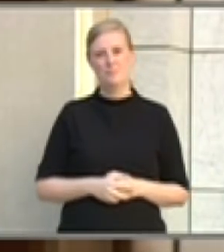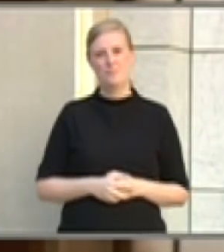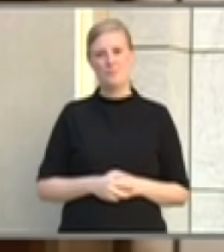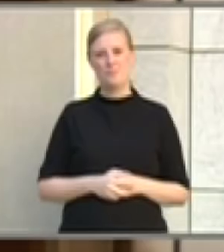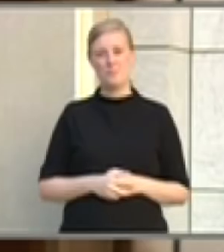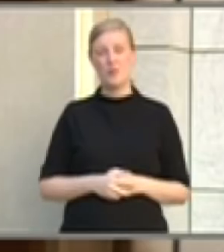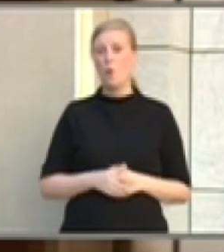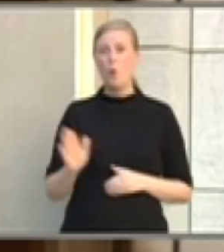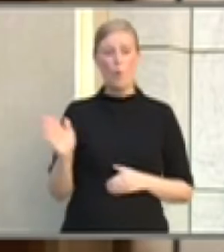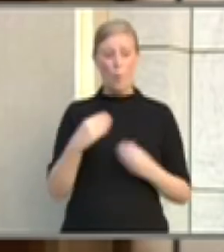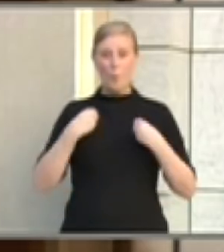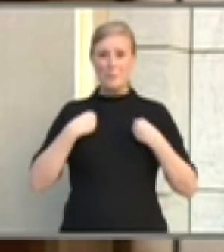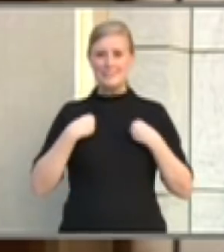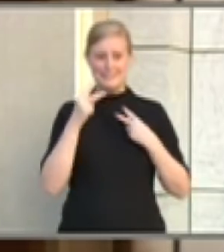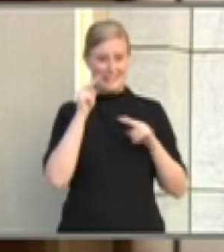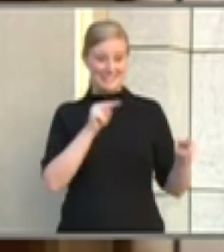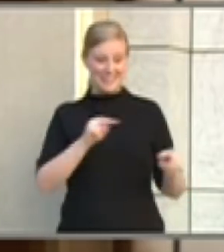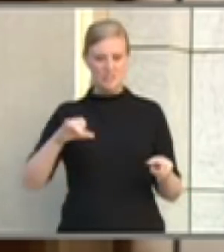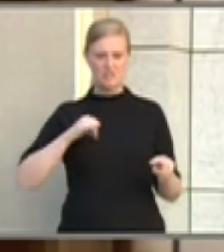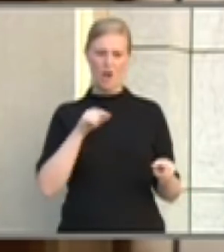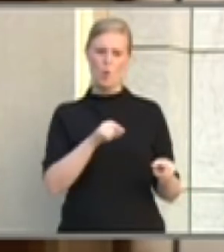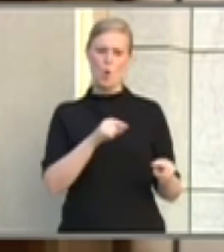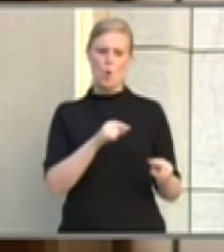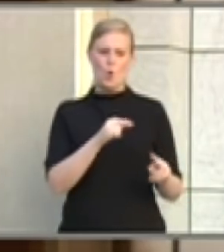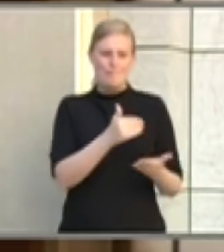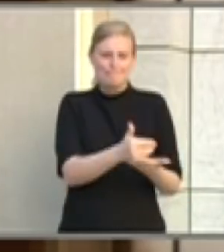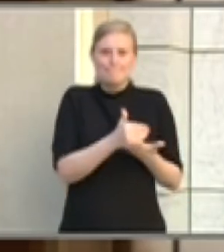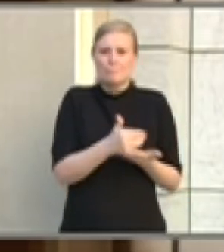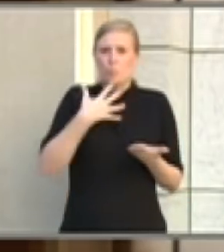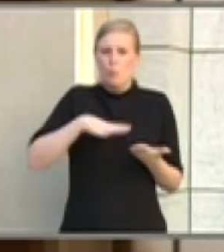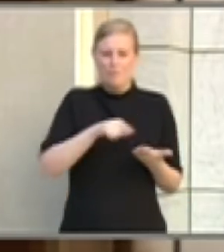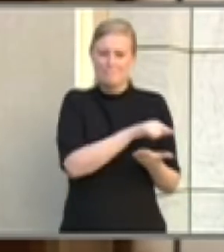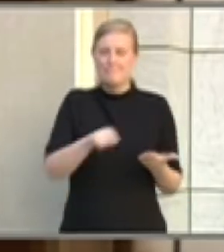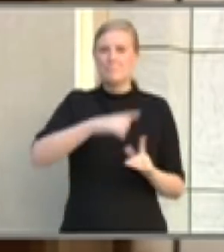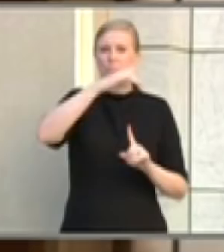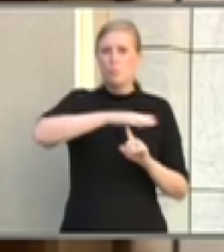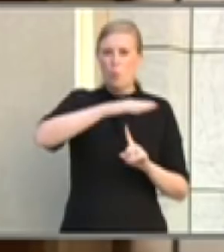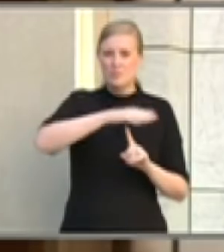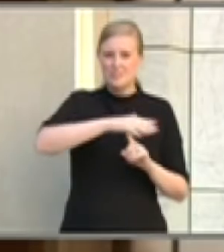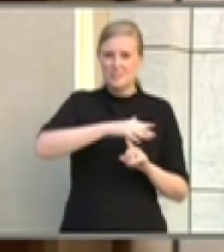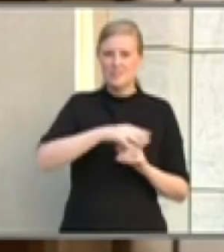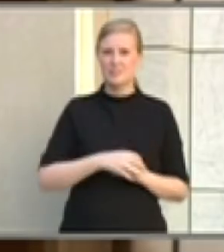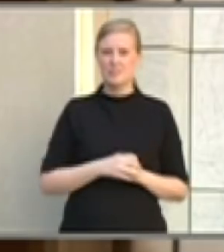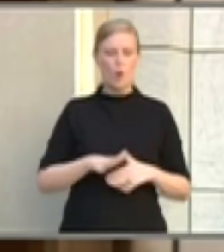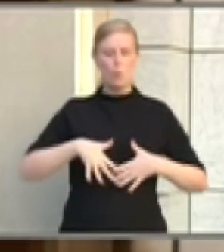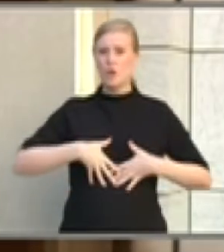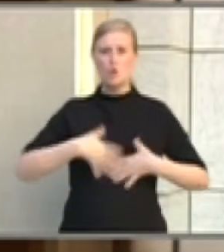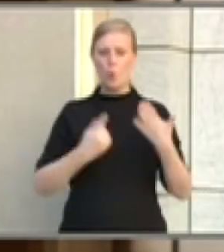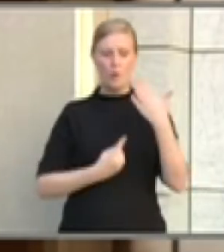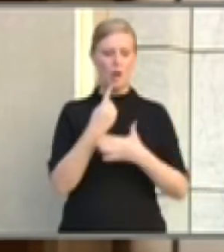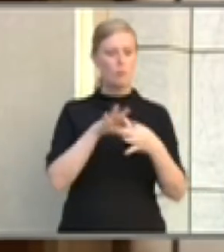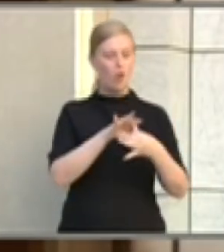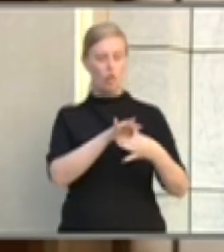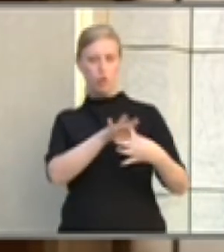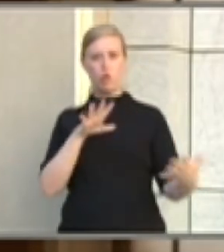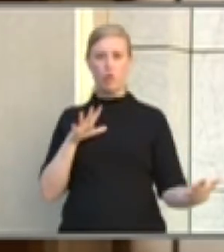asset. And this plan is about keeping those businesses together by keeping these employees in these